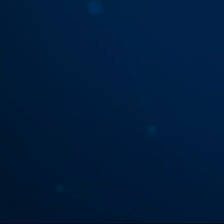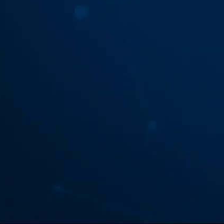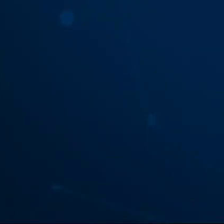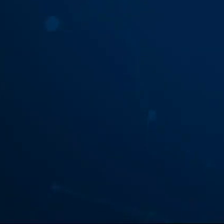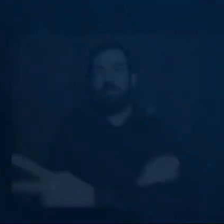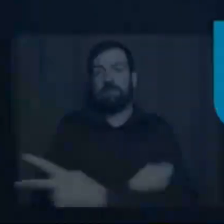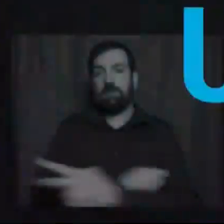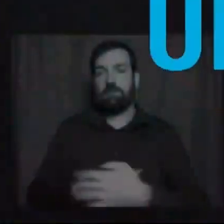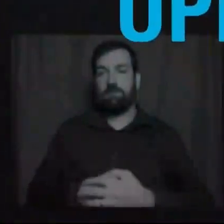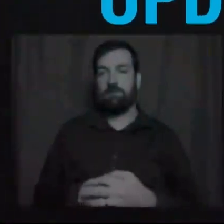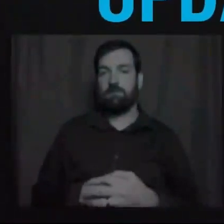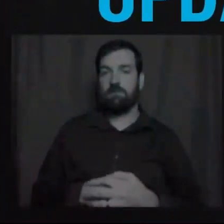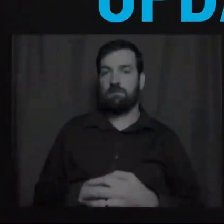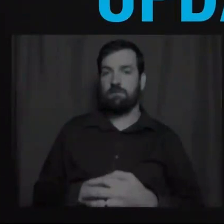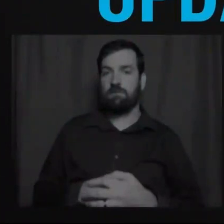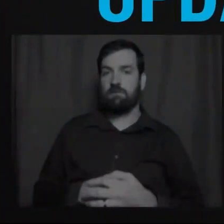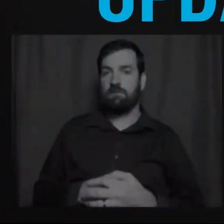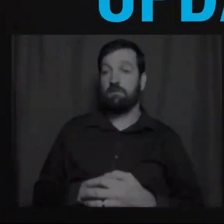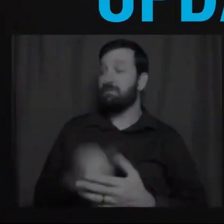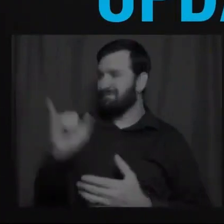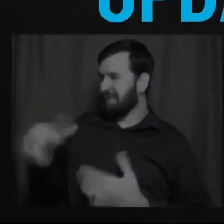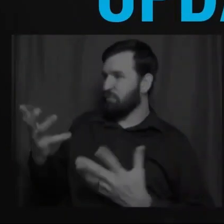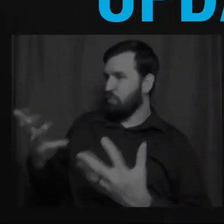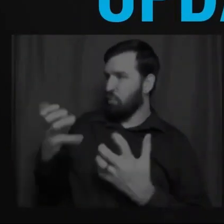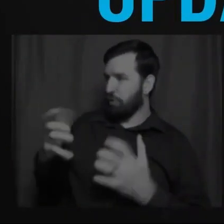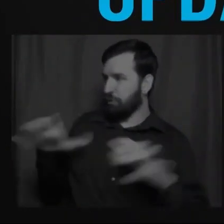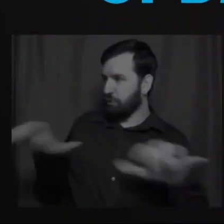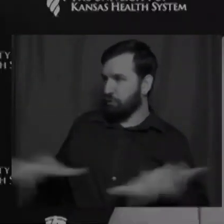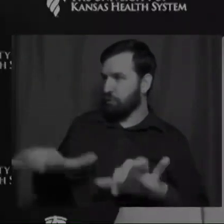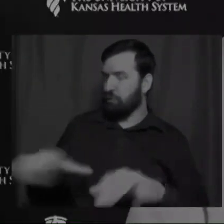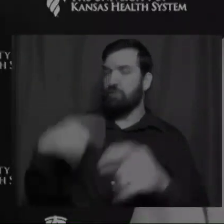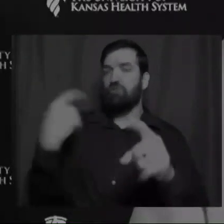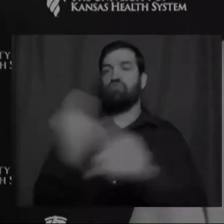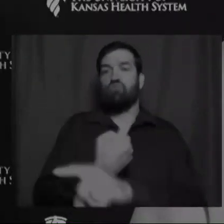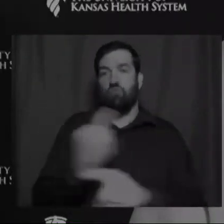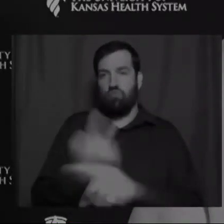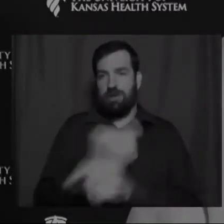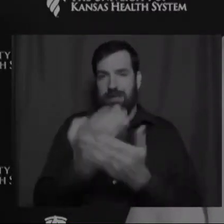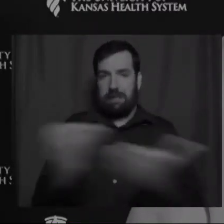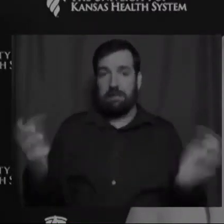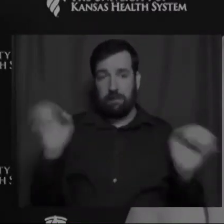8. Subscribe to our morning medical update and open